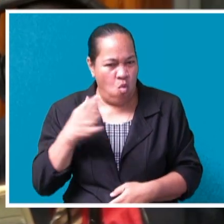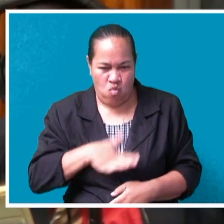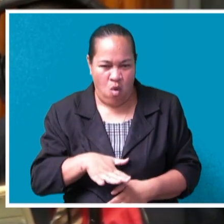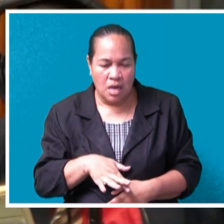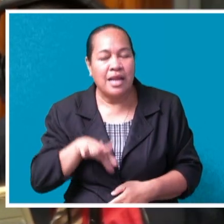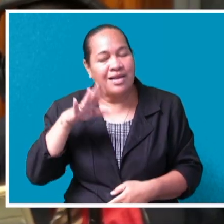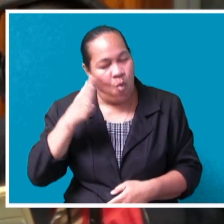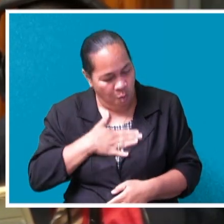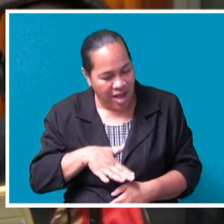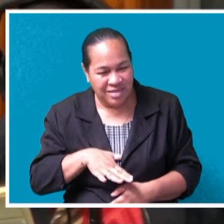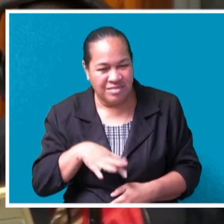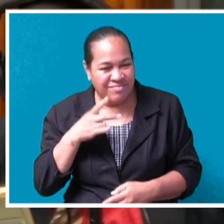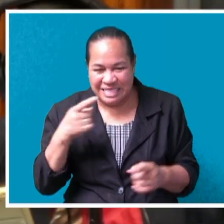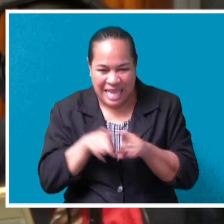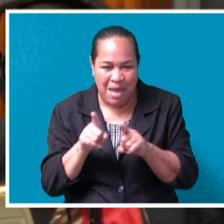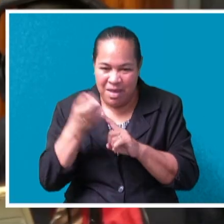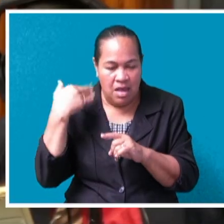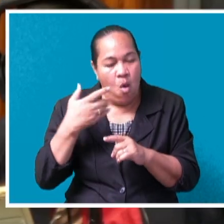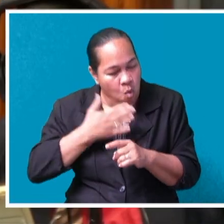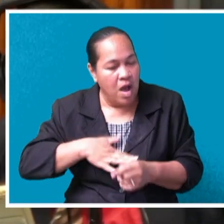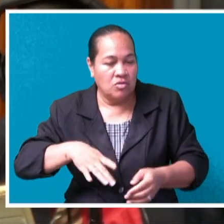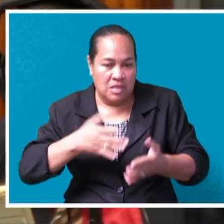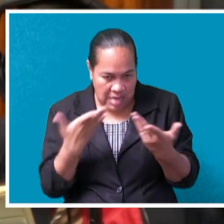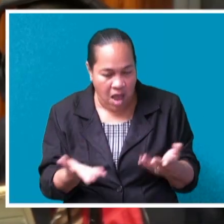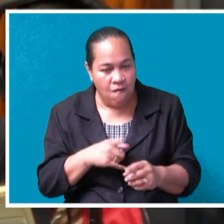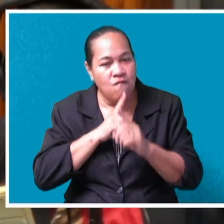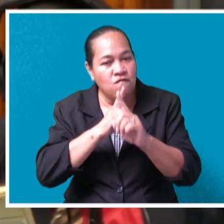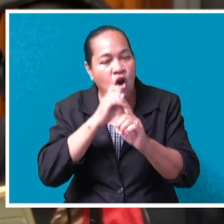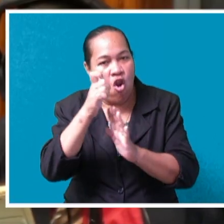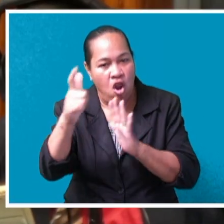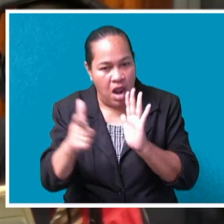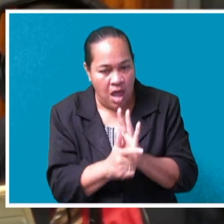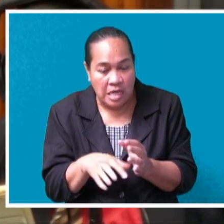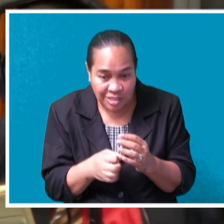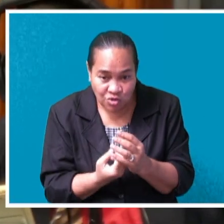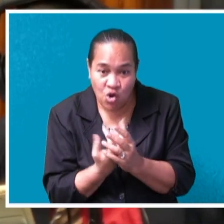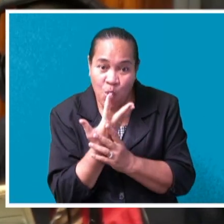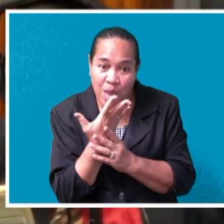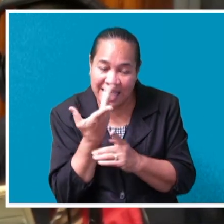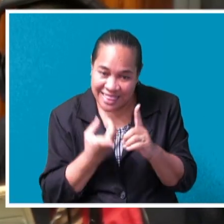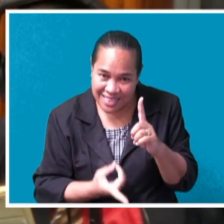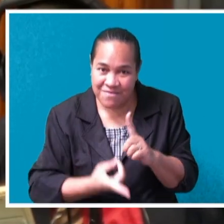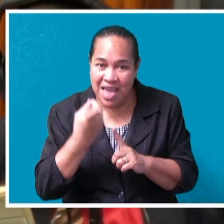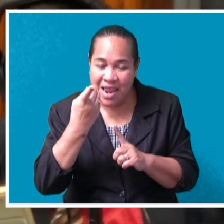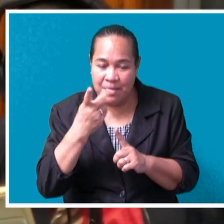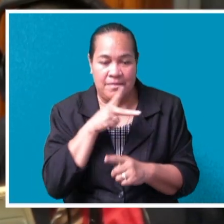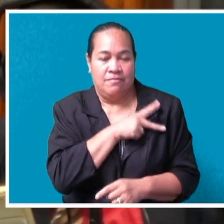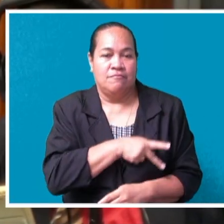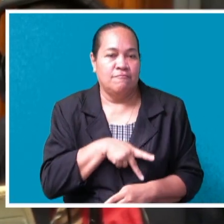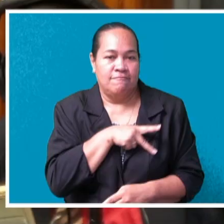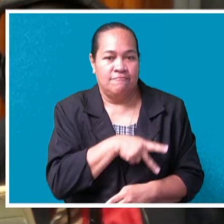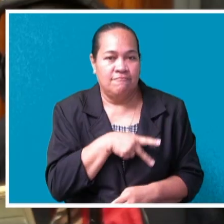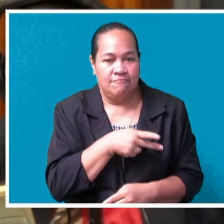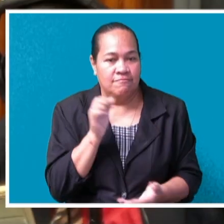law. Yeah. It's growing and developing into a professional force. It